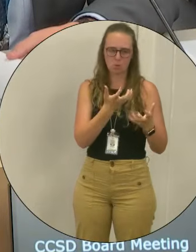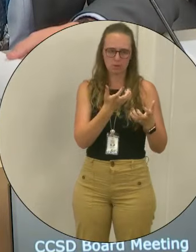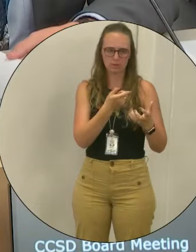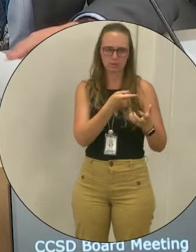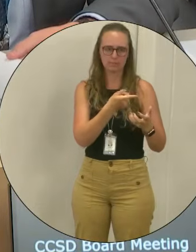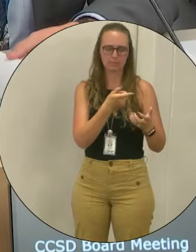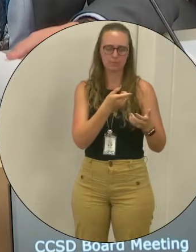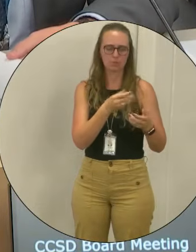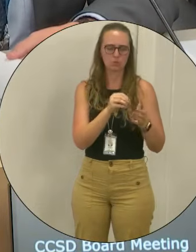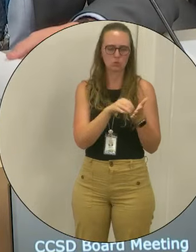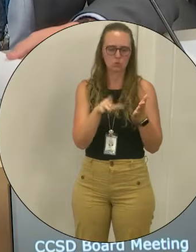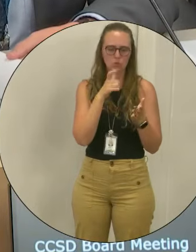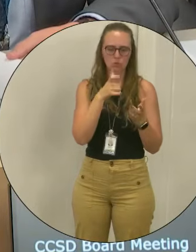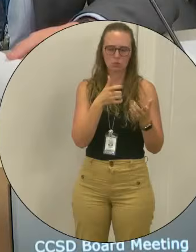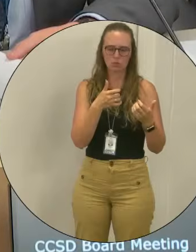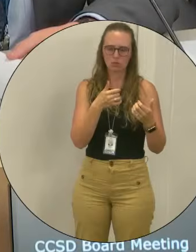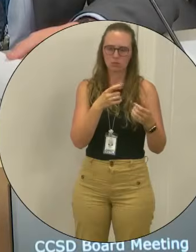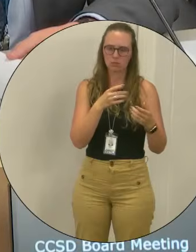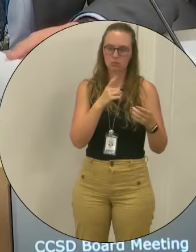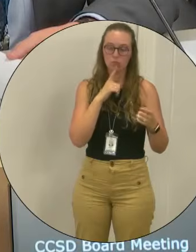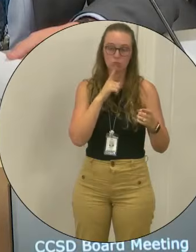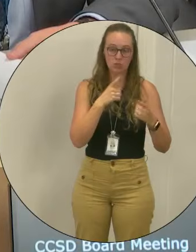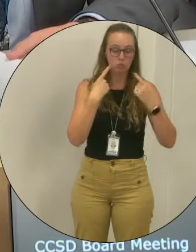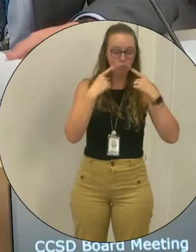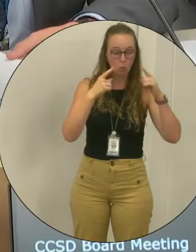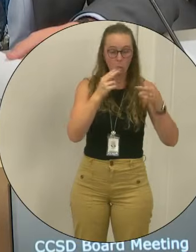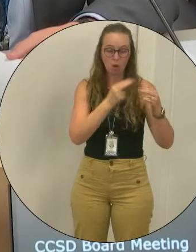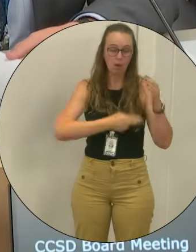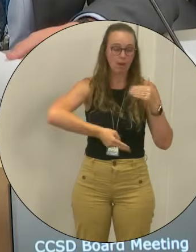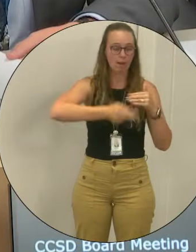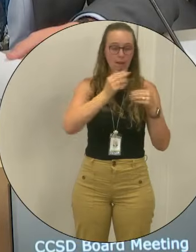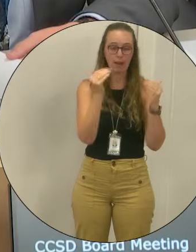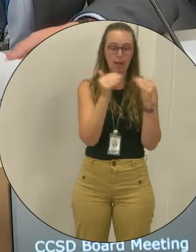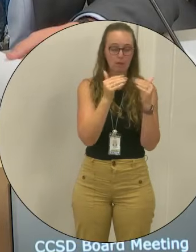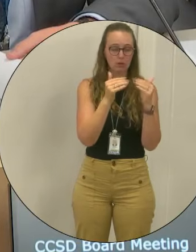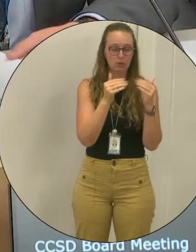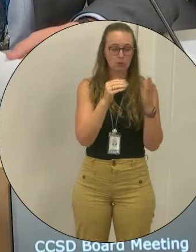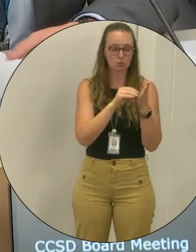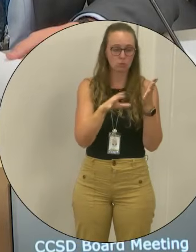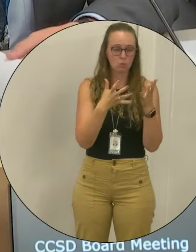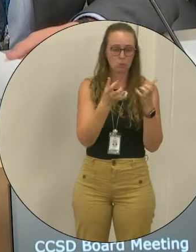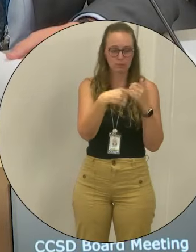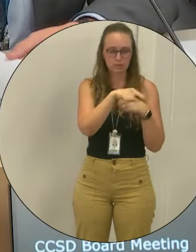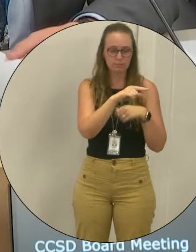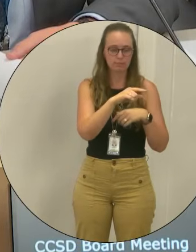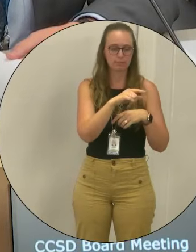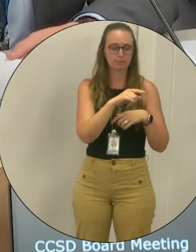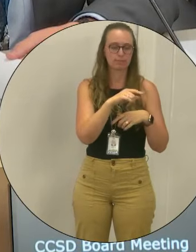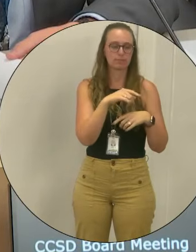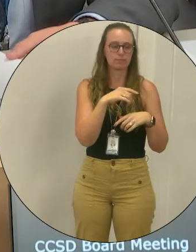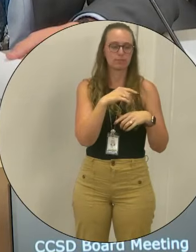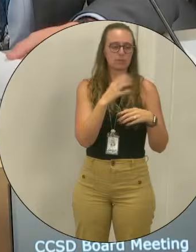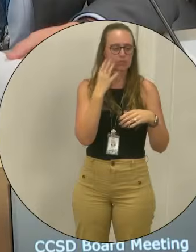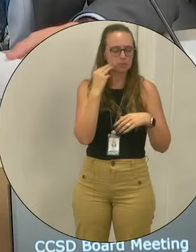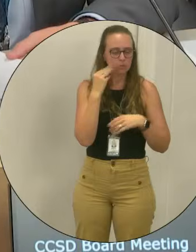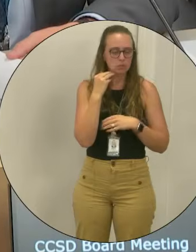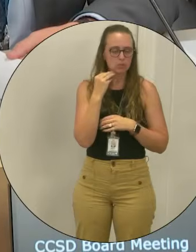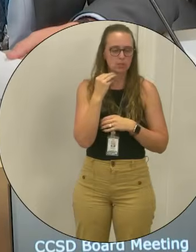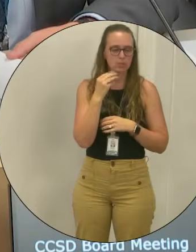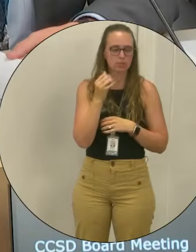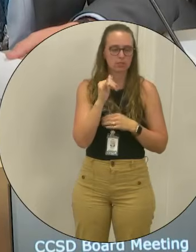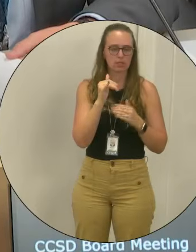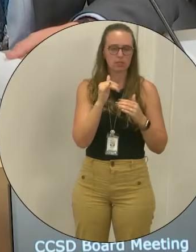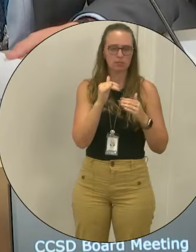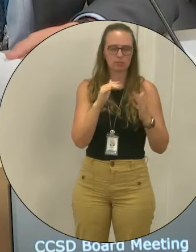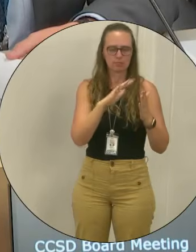are doing very, very well, the high-performing students. We want the students who are experiencing like